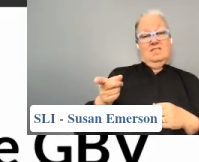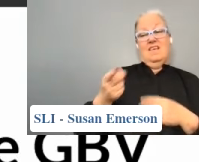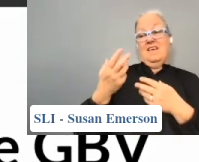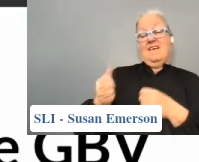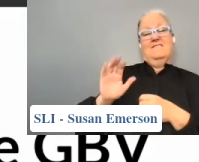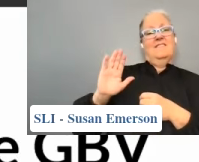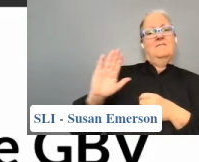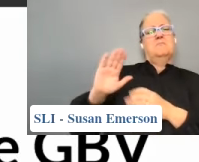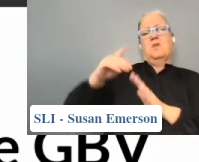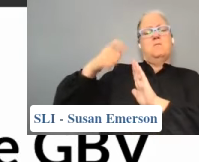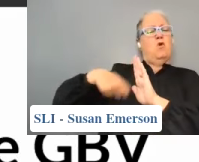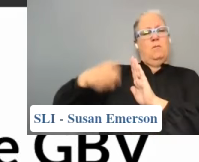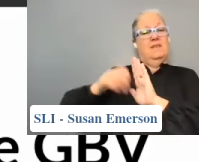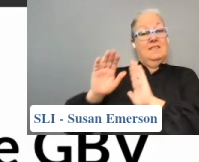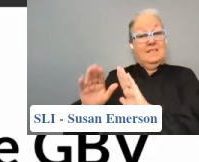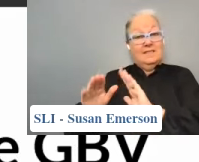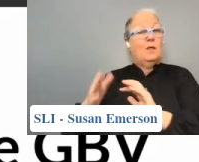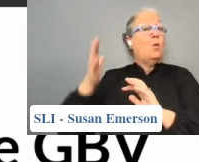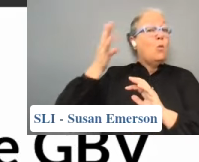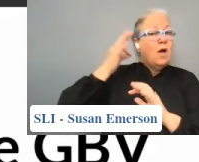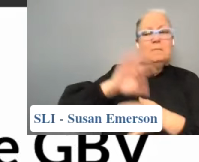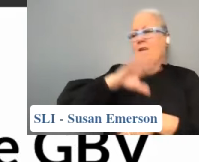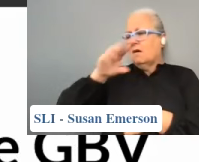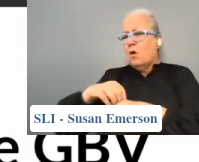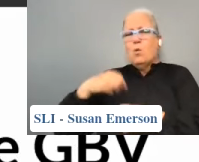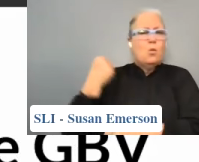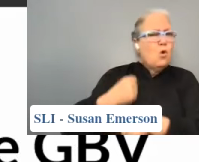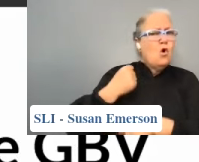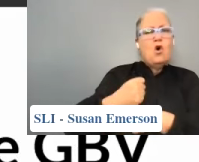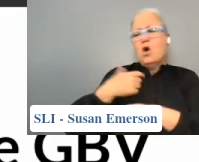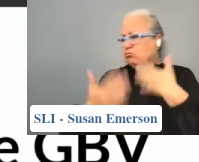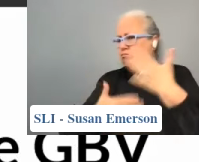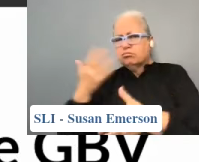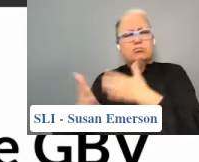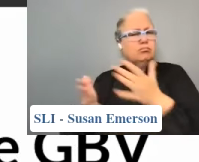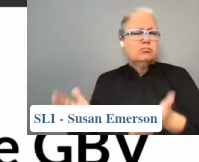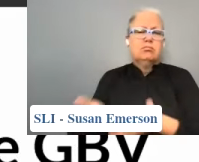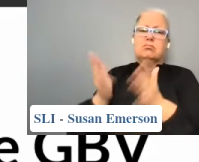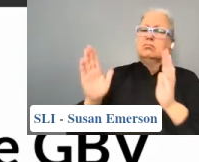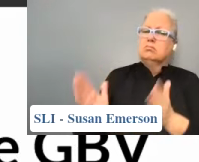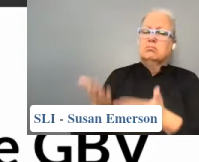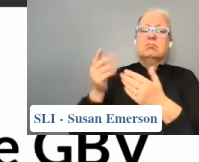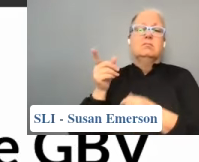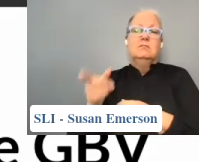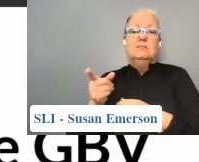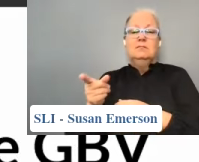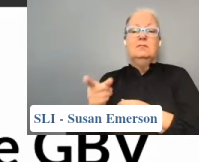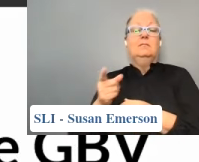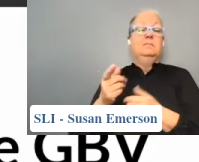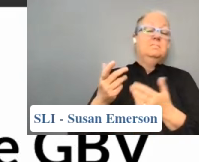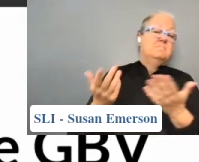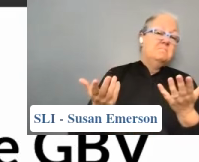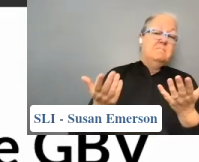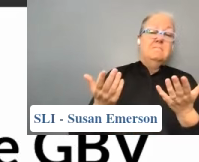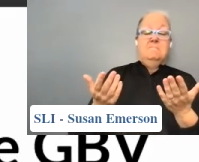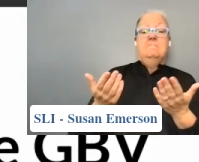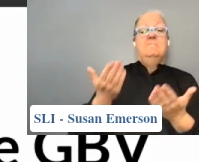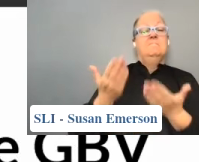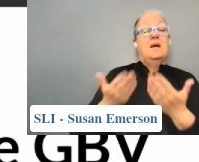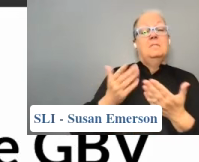program that gets women into the labor force, perhaps provides, in addition to